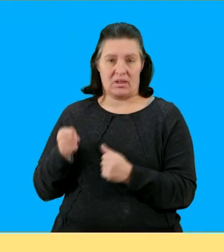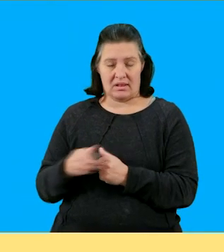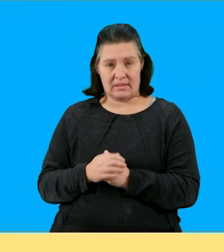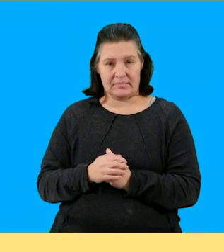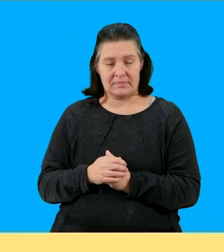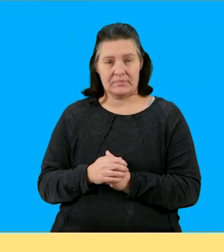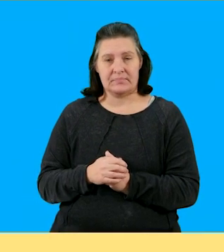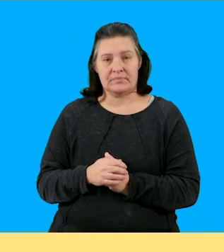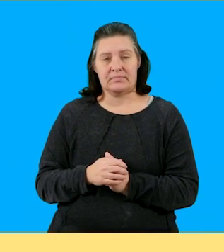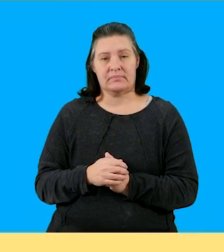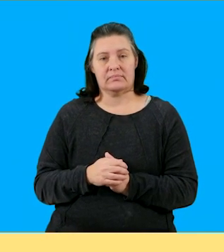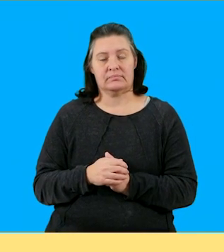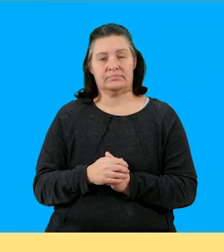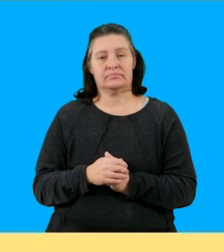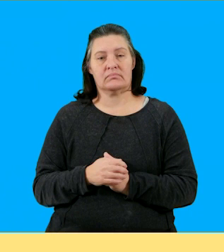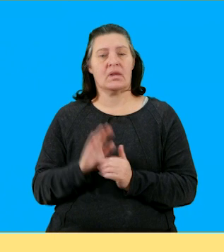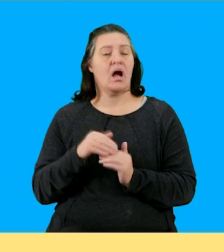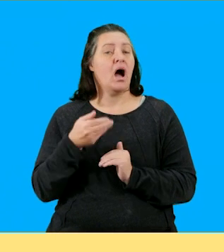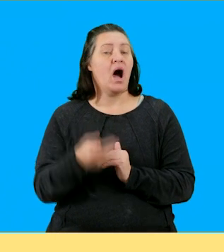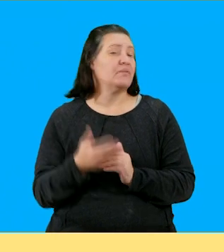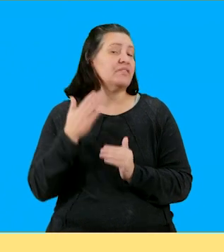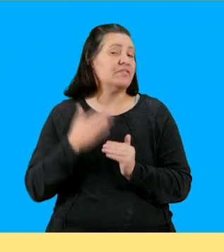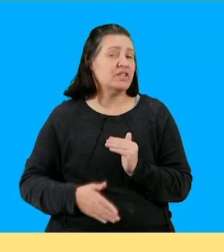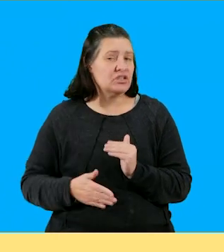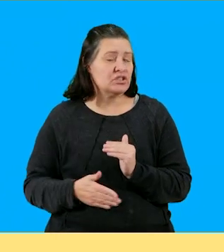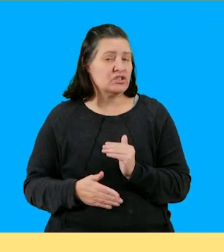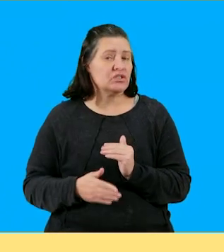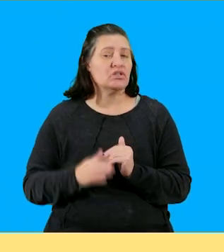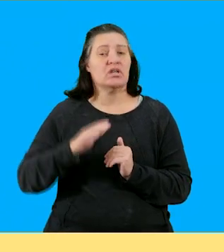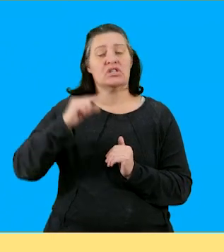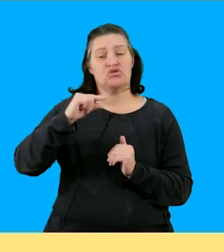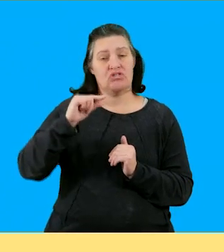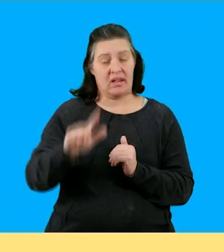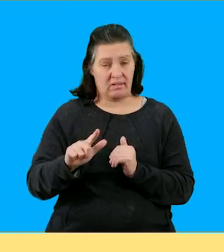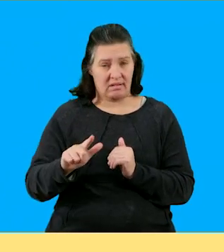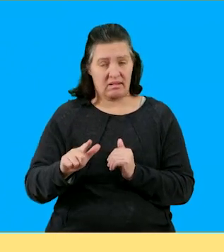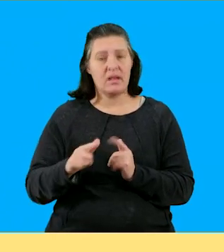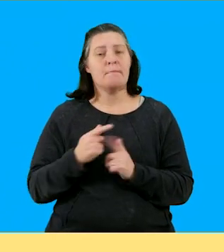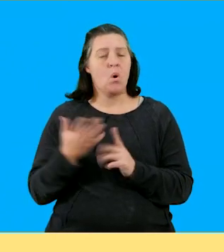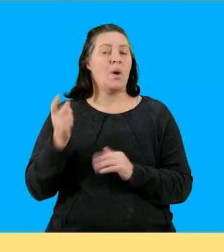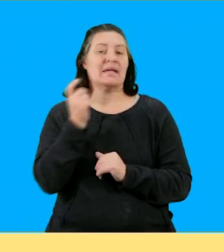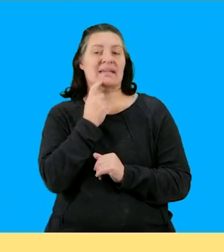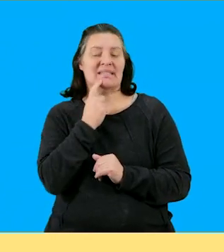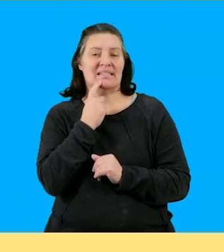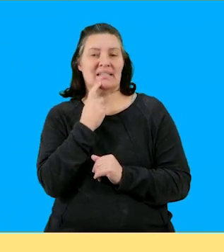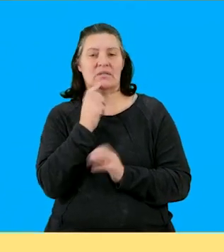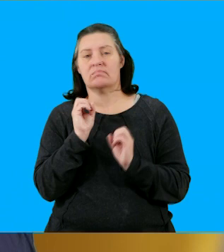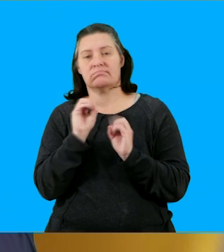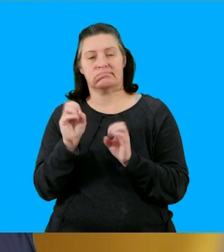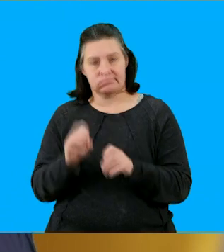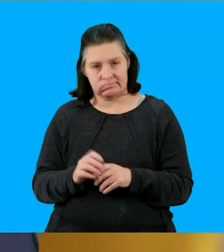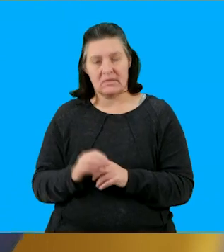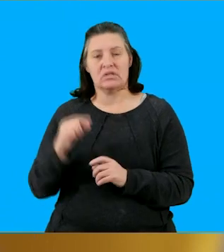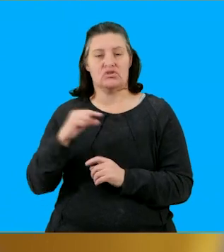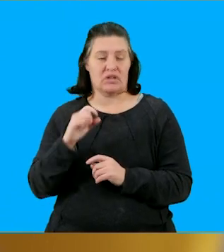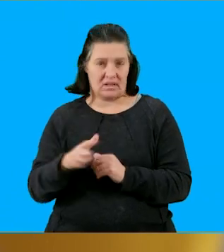packing materials. After having completed your general journal, it therefore becomes easy for you to post